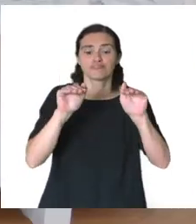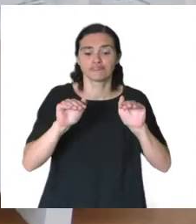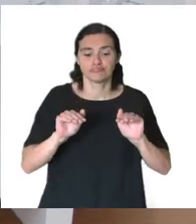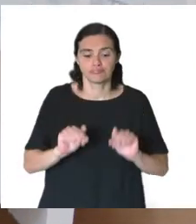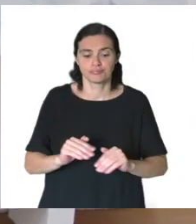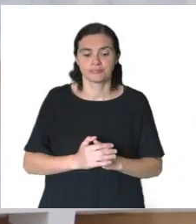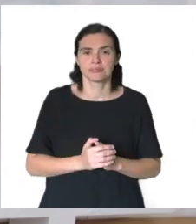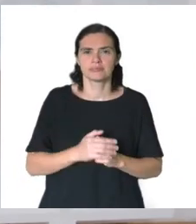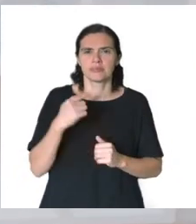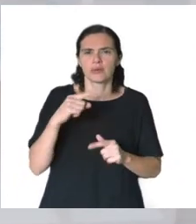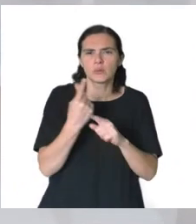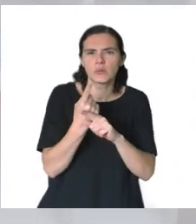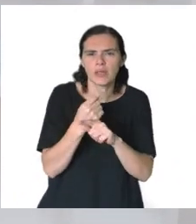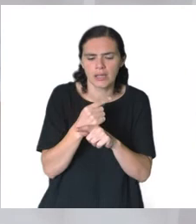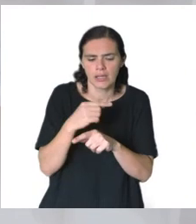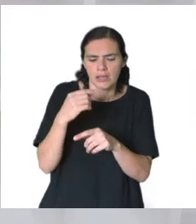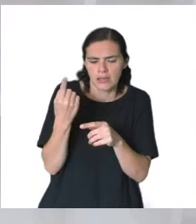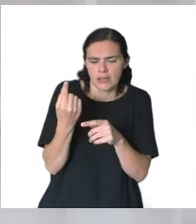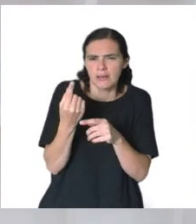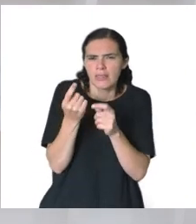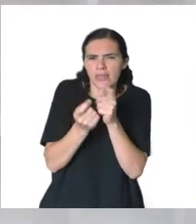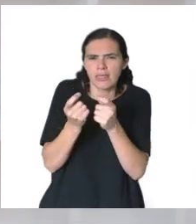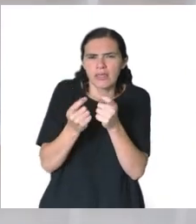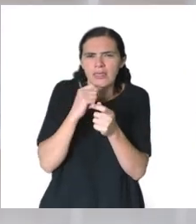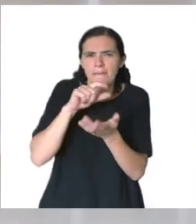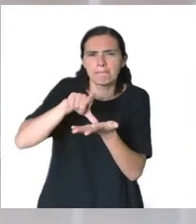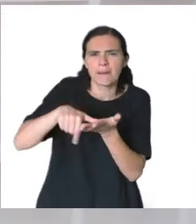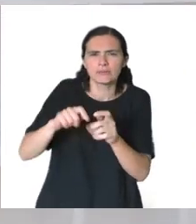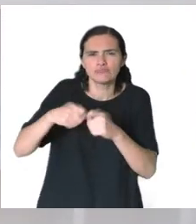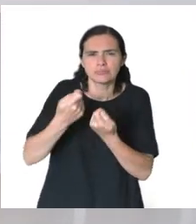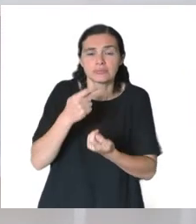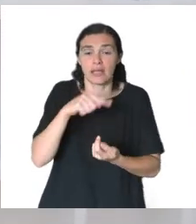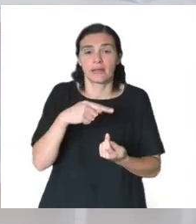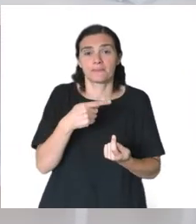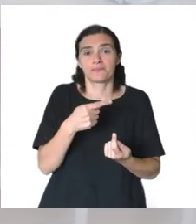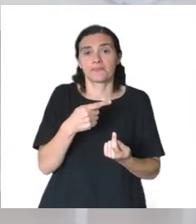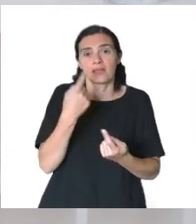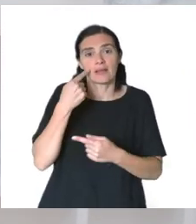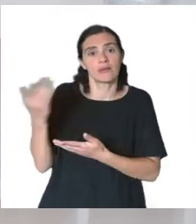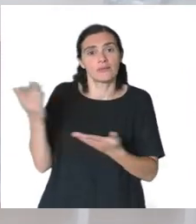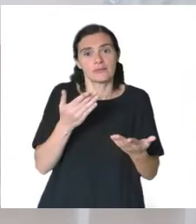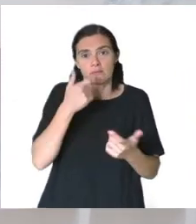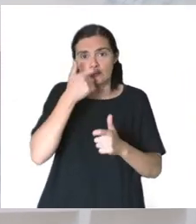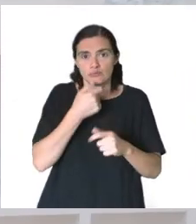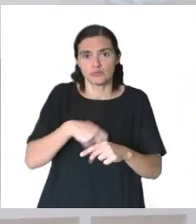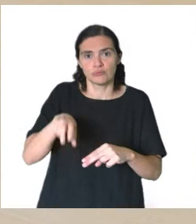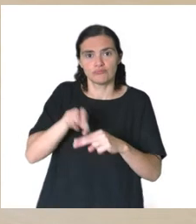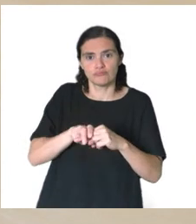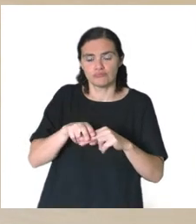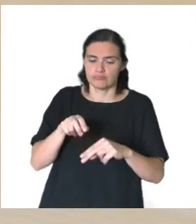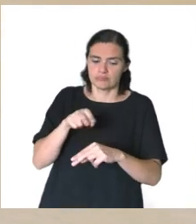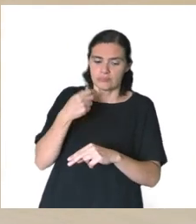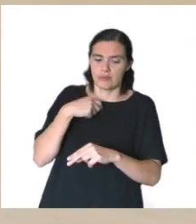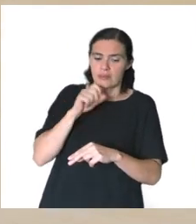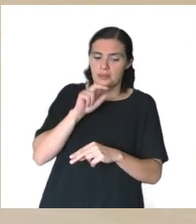these shelves you have little bags with broken dishes. Again, it's an invitation. Visitor can come, sit at the